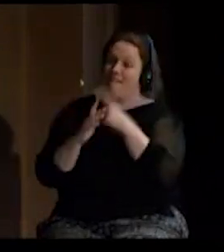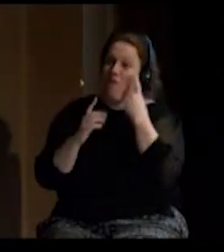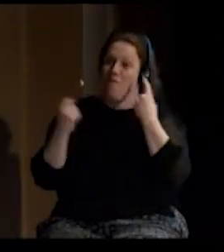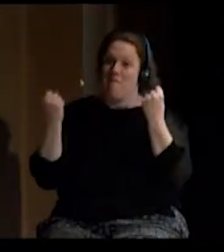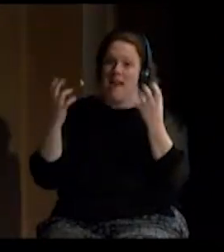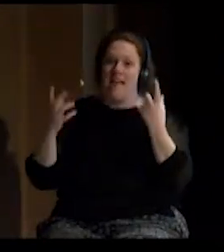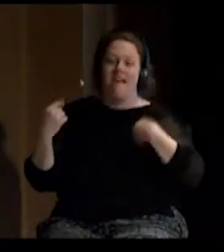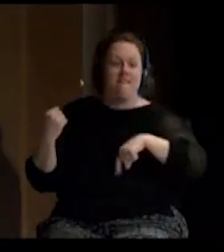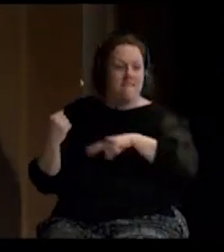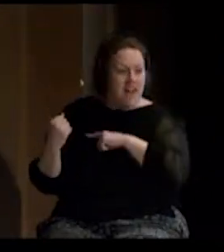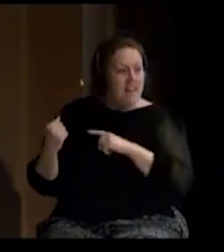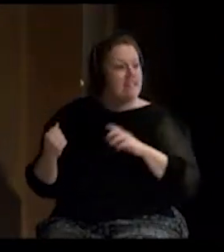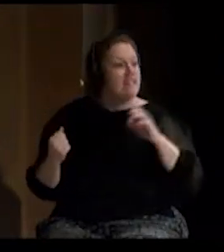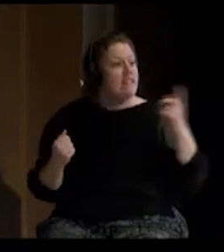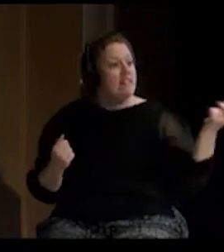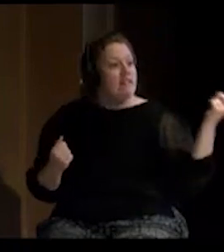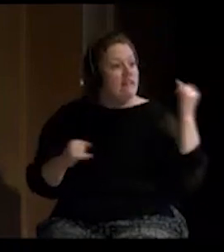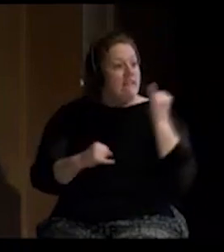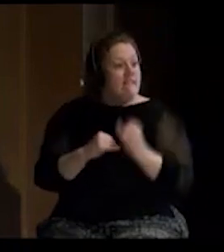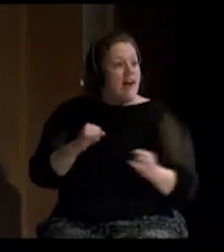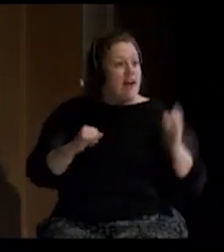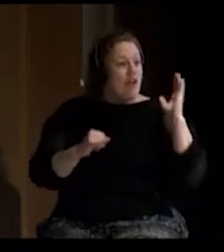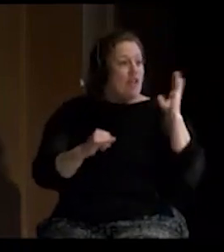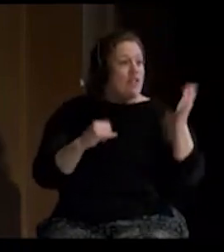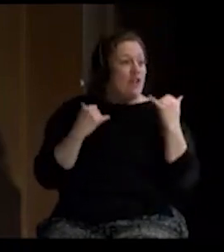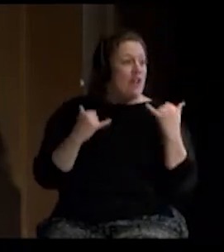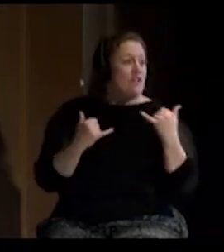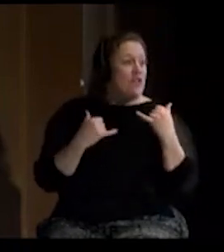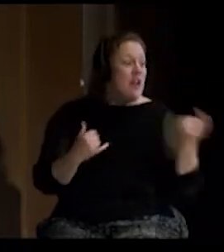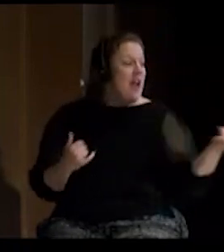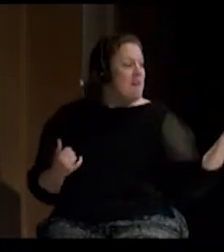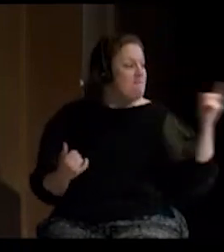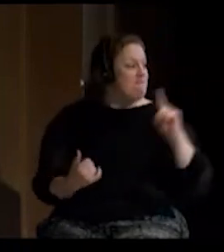final scientific talk of the day.